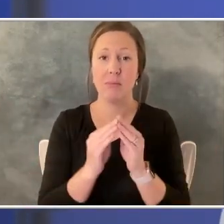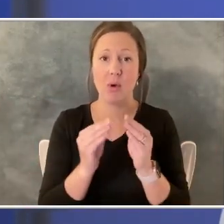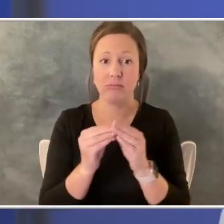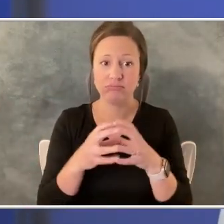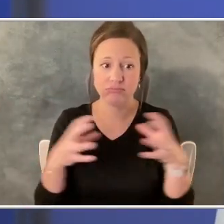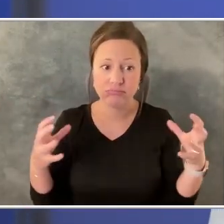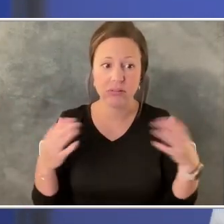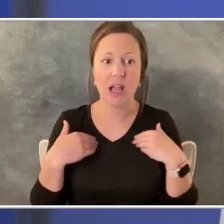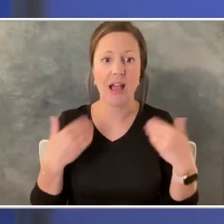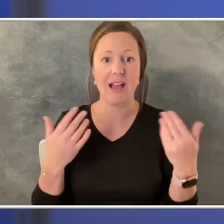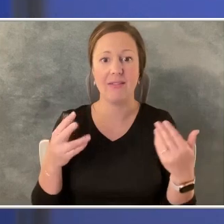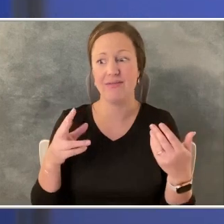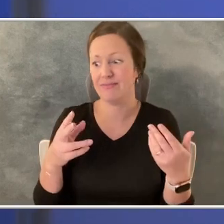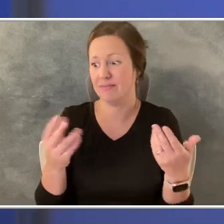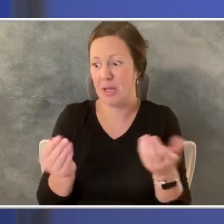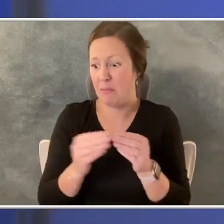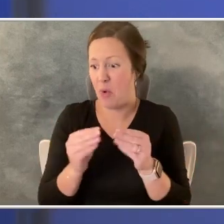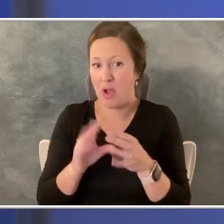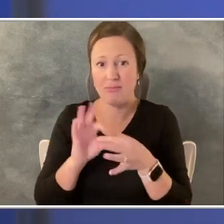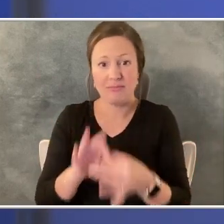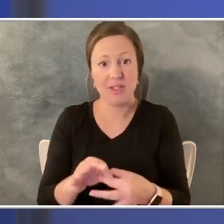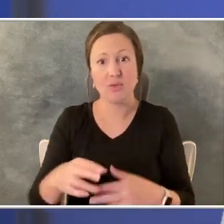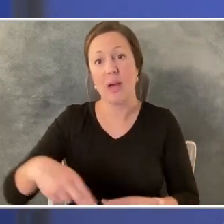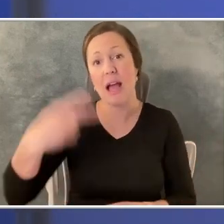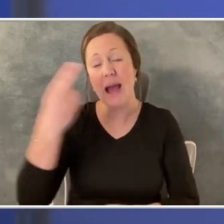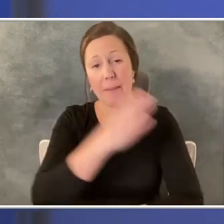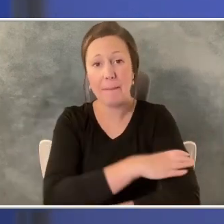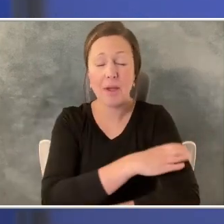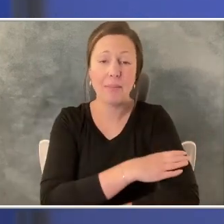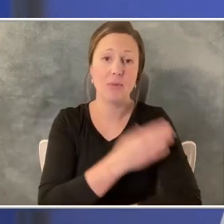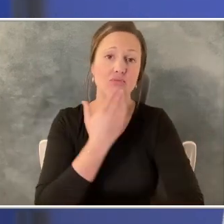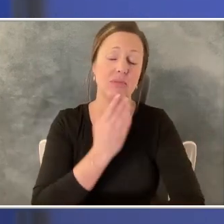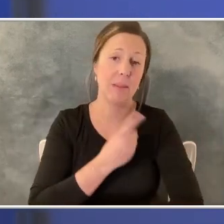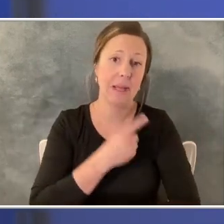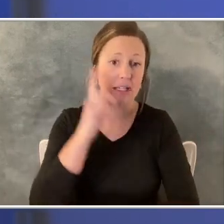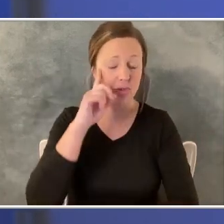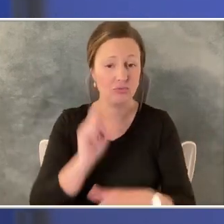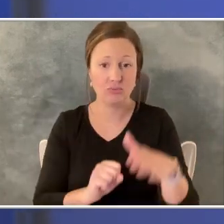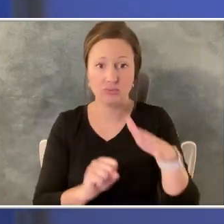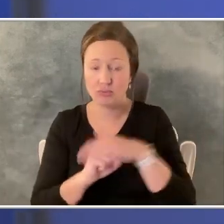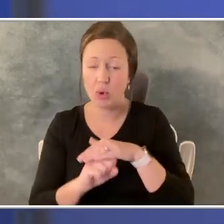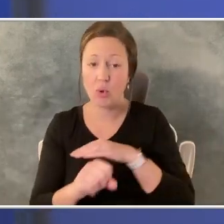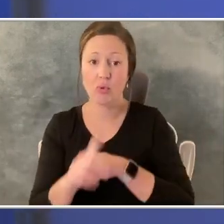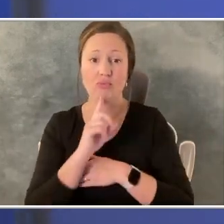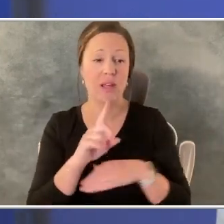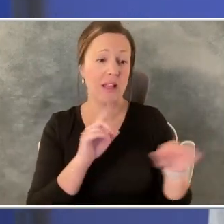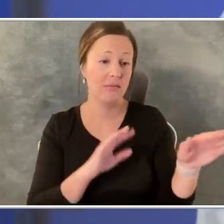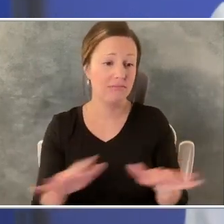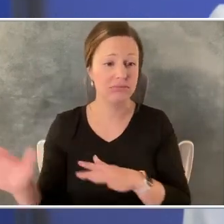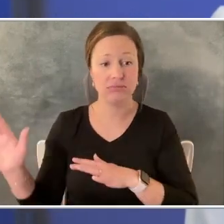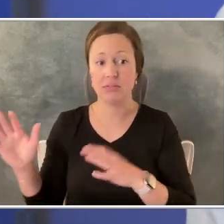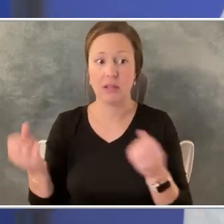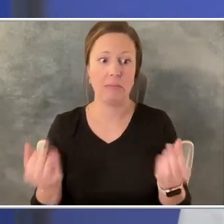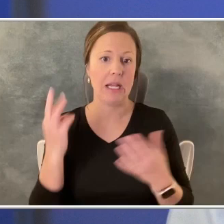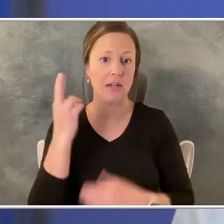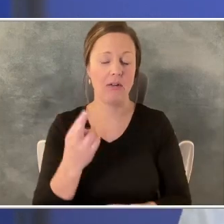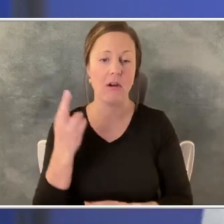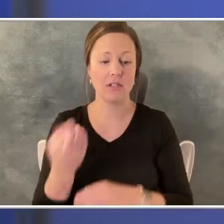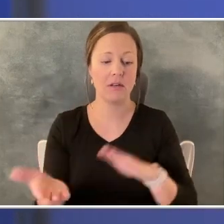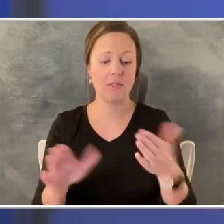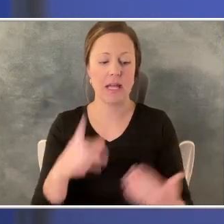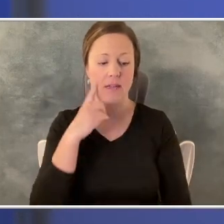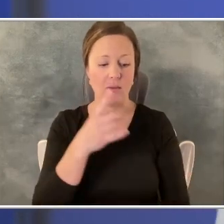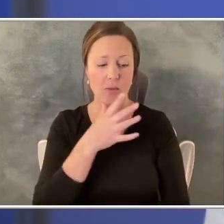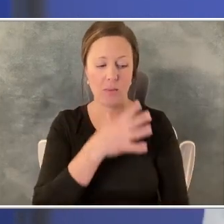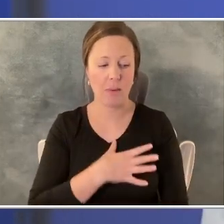visceral fat are linked to hypertension, diabetes, stroke, and 7 of the top 10 causes of death in women. So what can we do nutritionally?